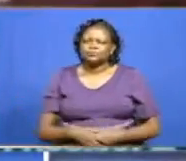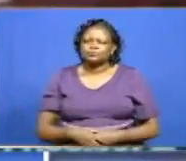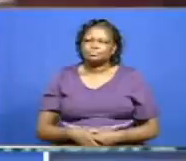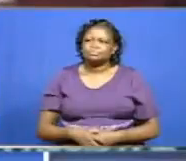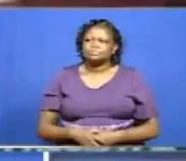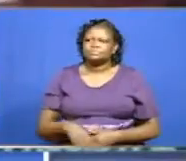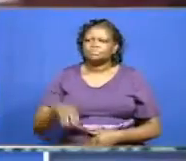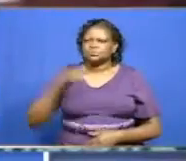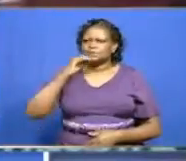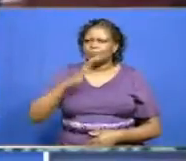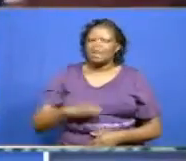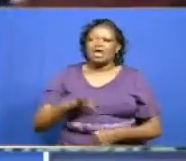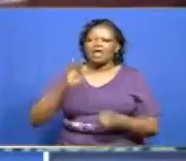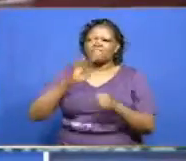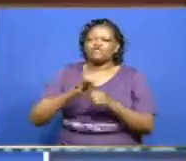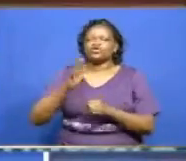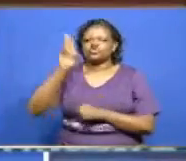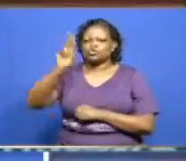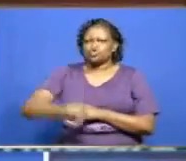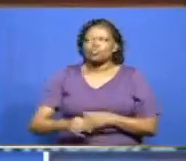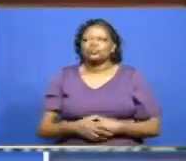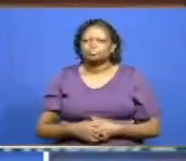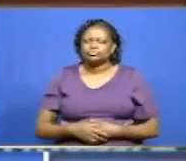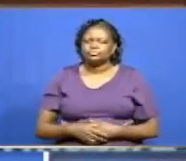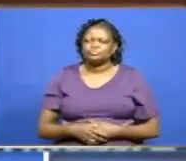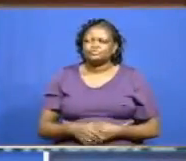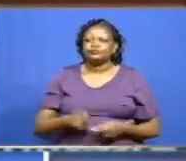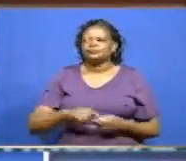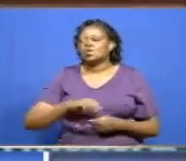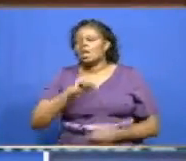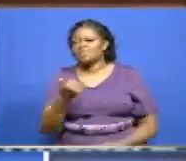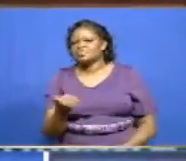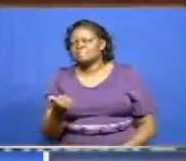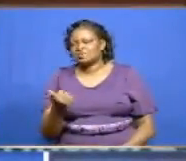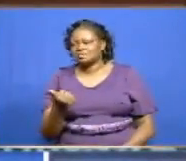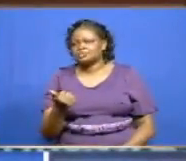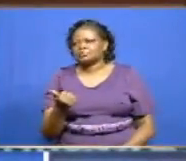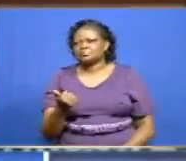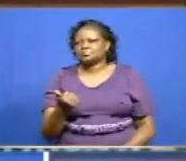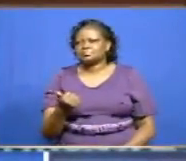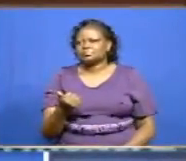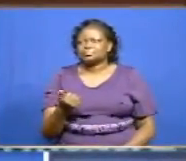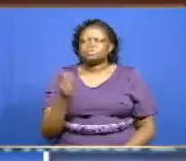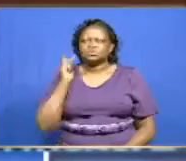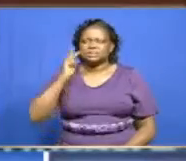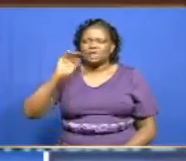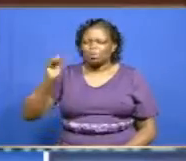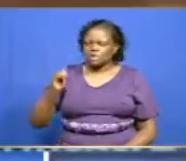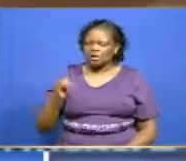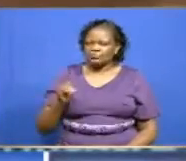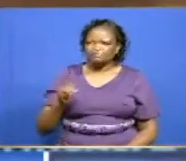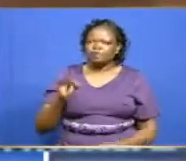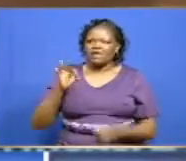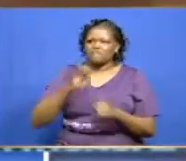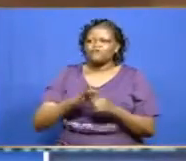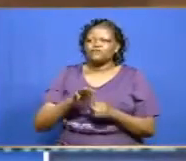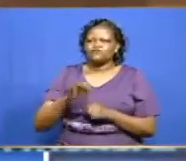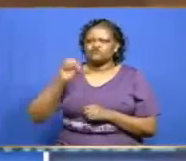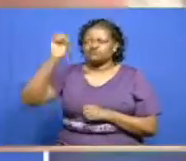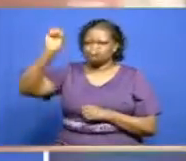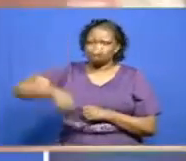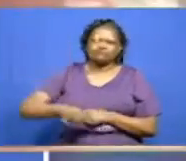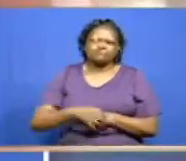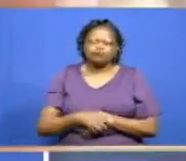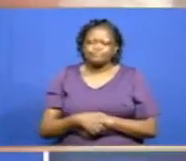Mr. Speaker, I vote no. Senator Ongeri Samson Kegengo, Kisii County. Mr. Speaker, I vote